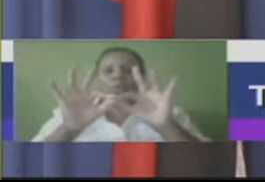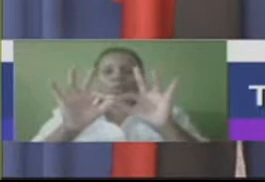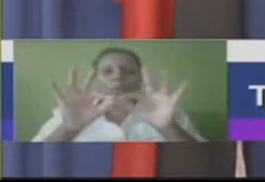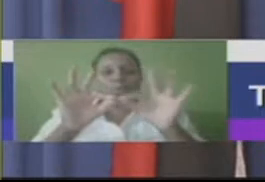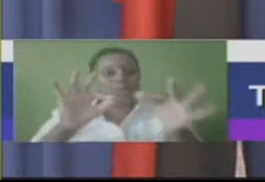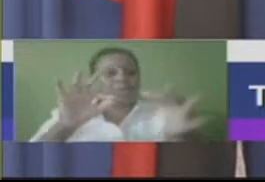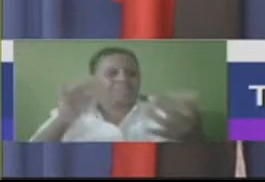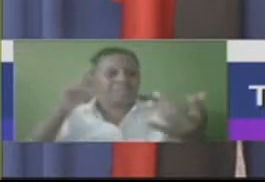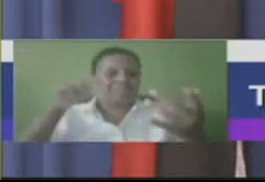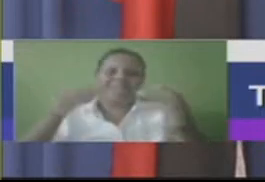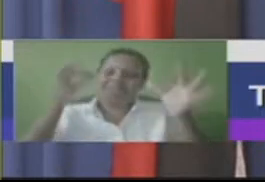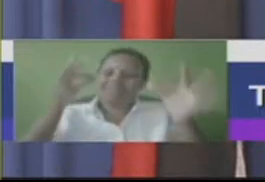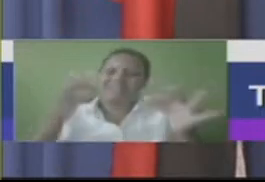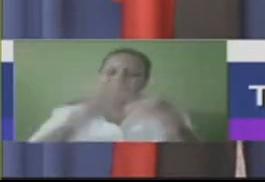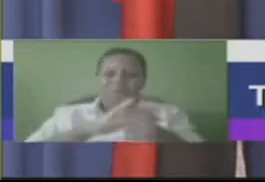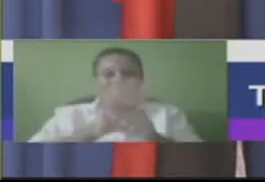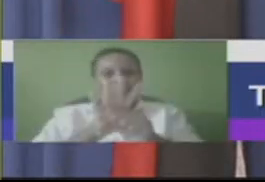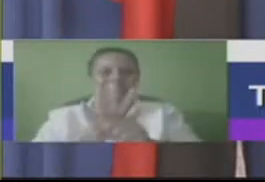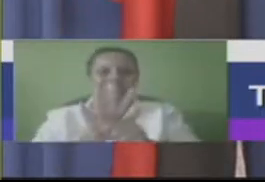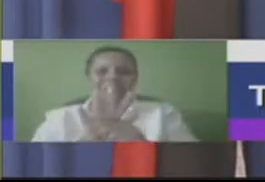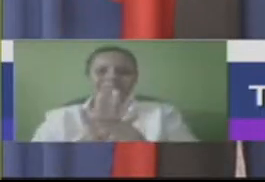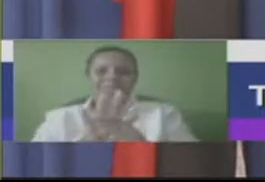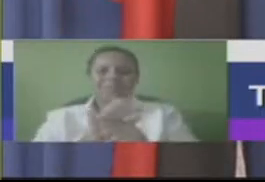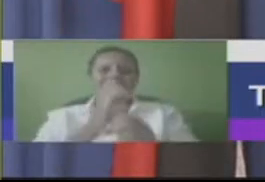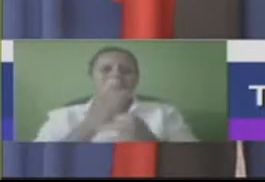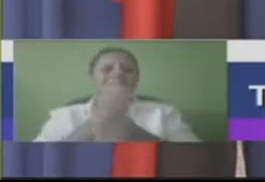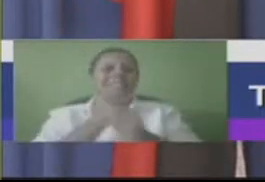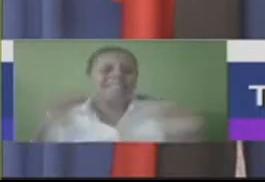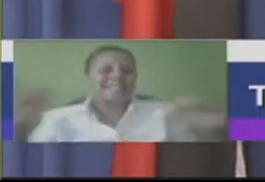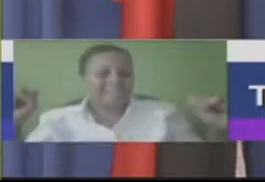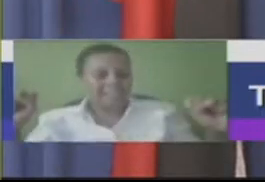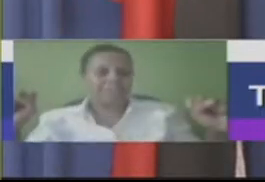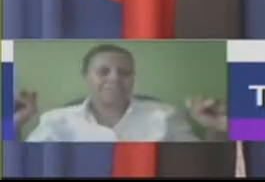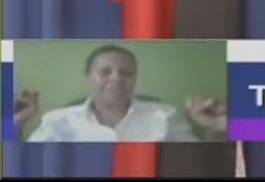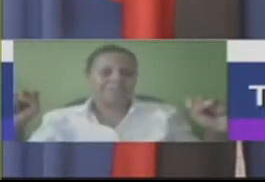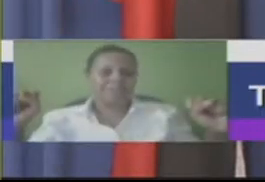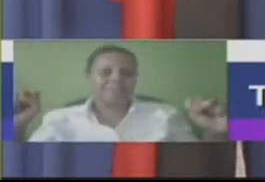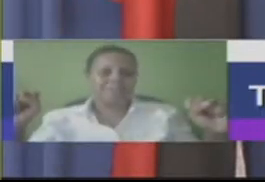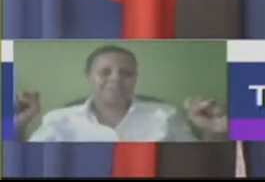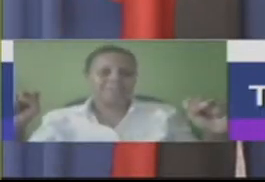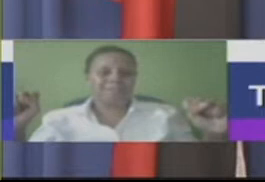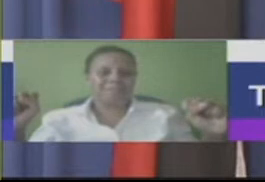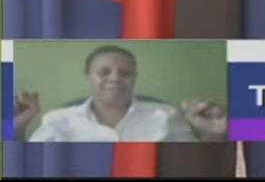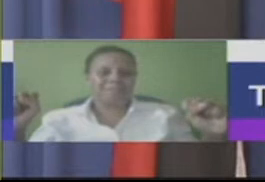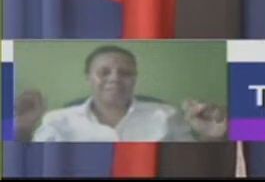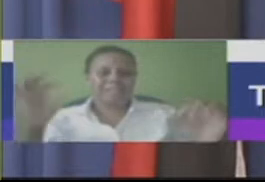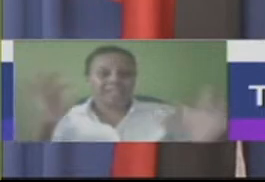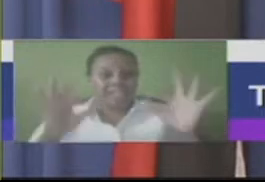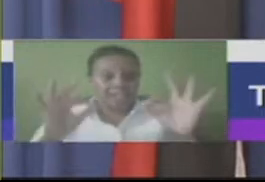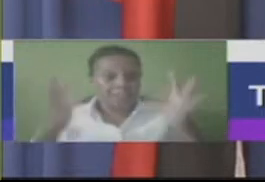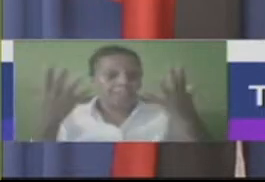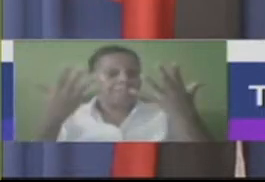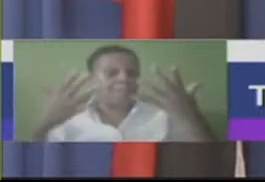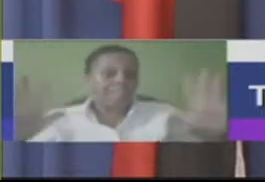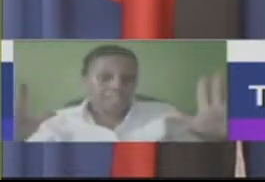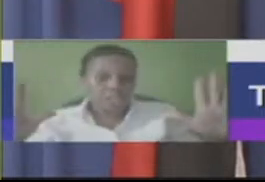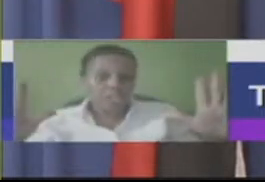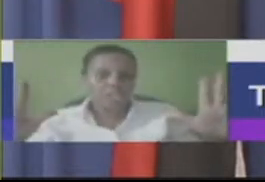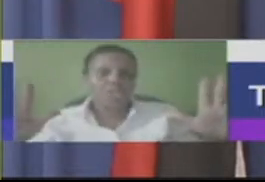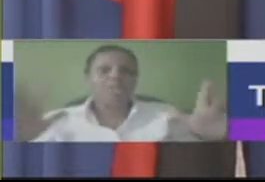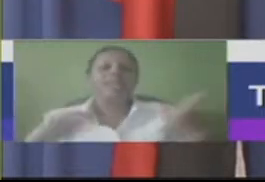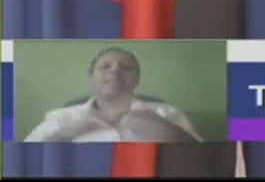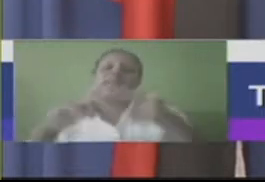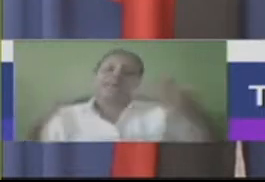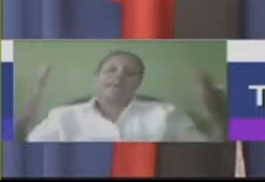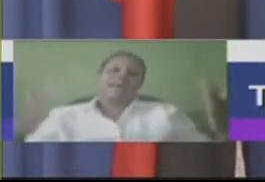possible. Once we do that, that would be an accomplishment, not only for